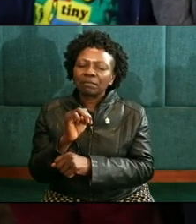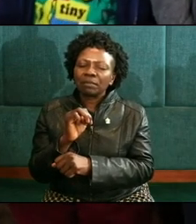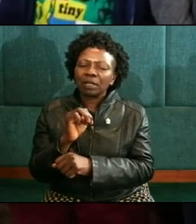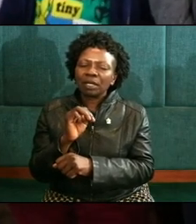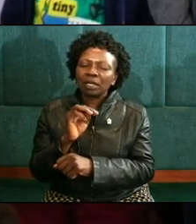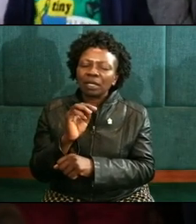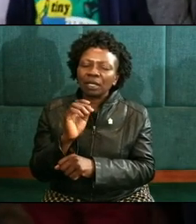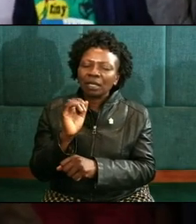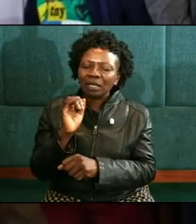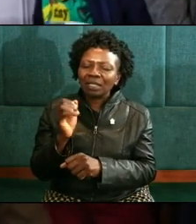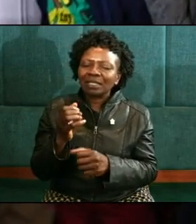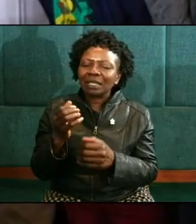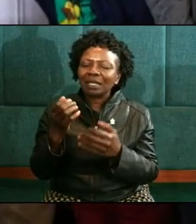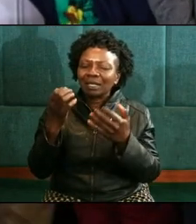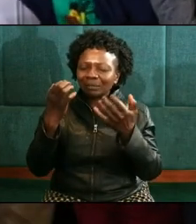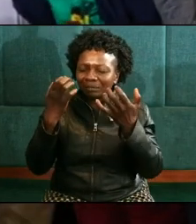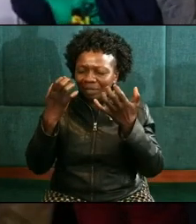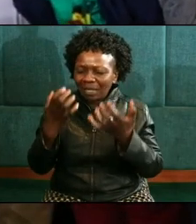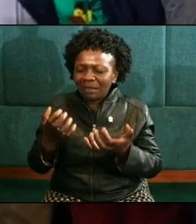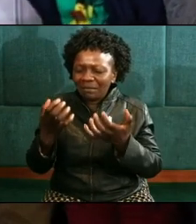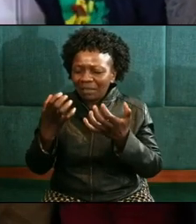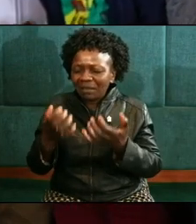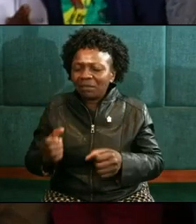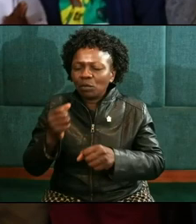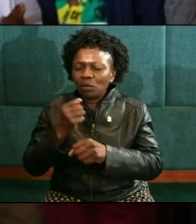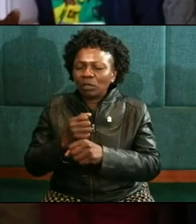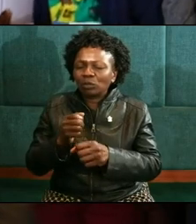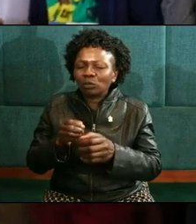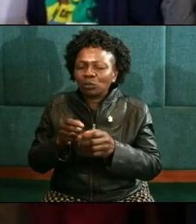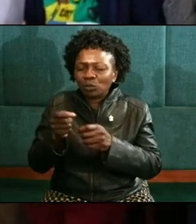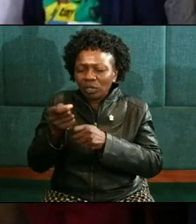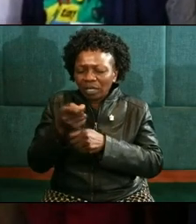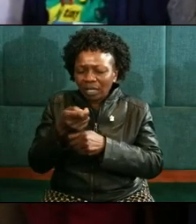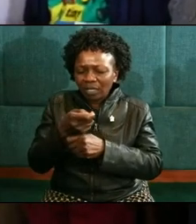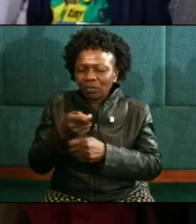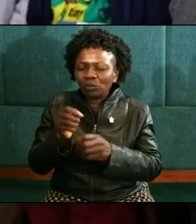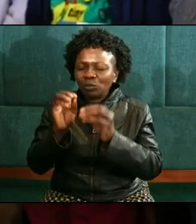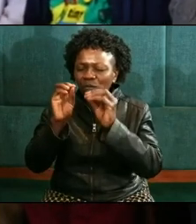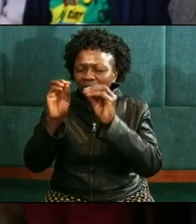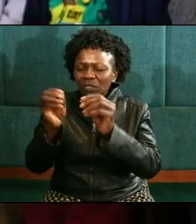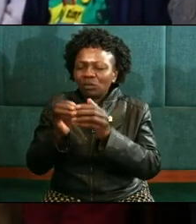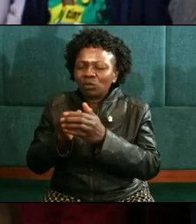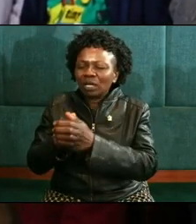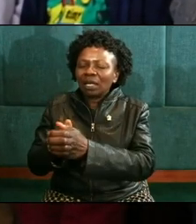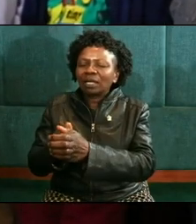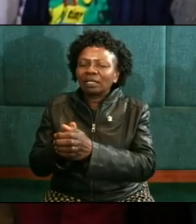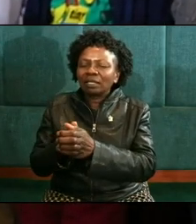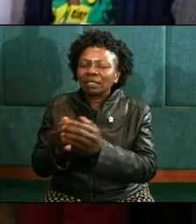It's a mammoth task to guide, to train, to teach the children.